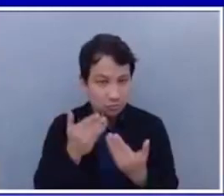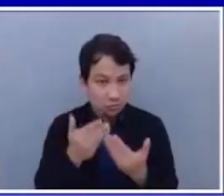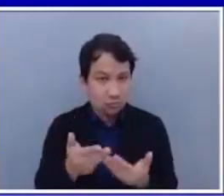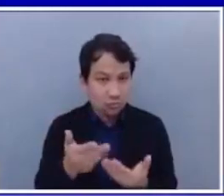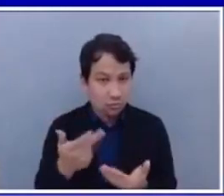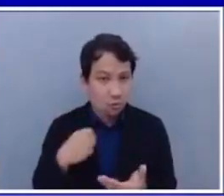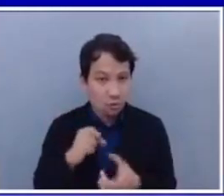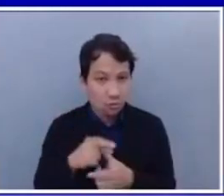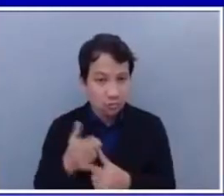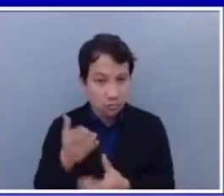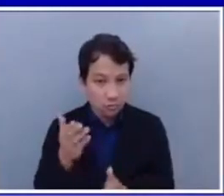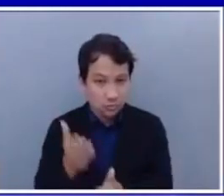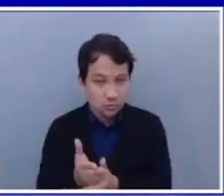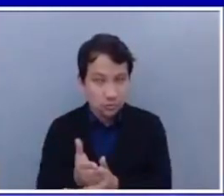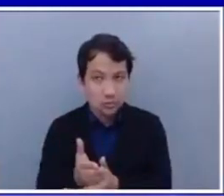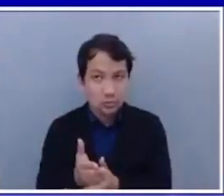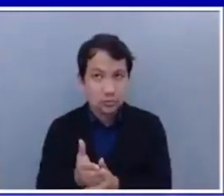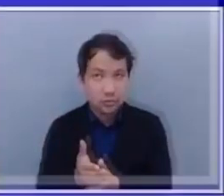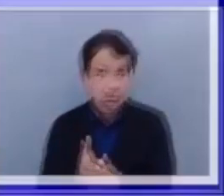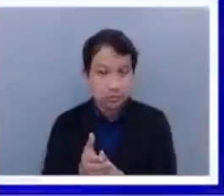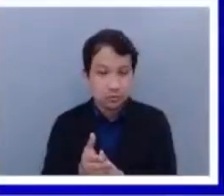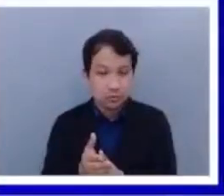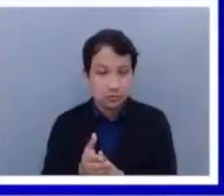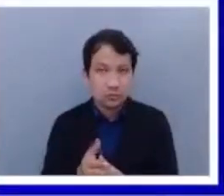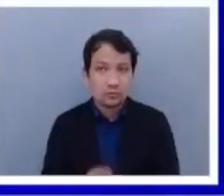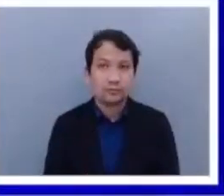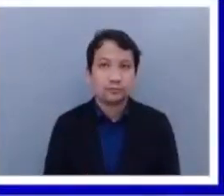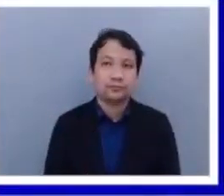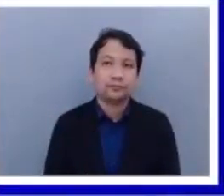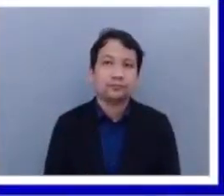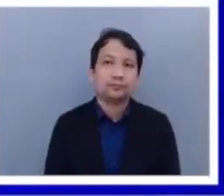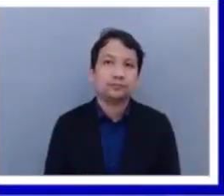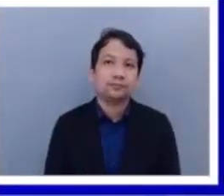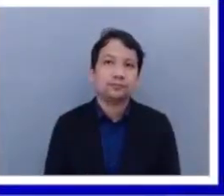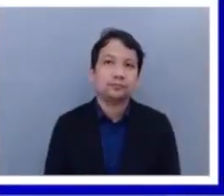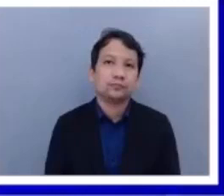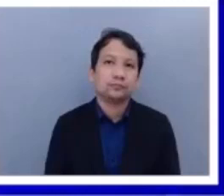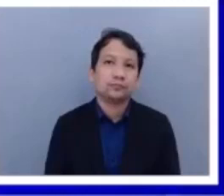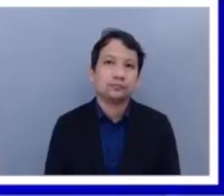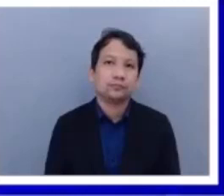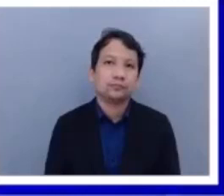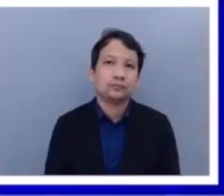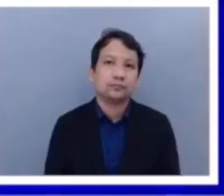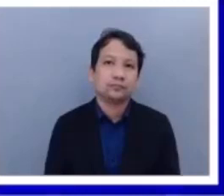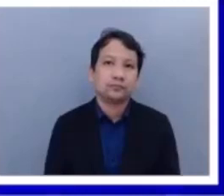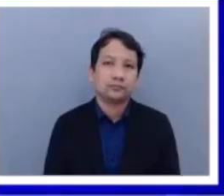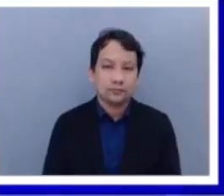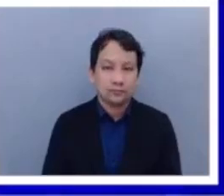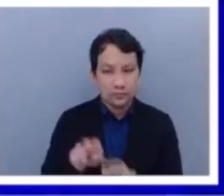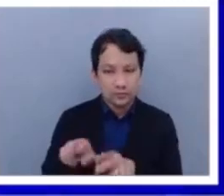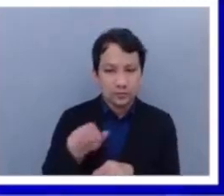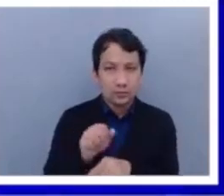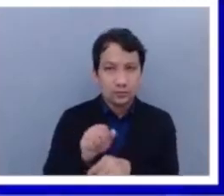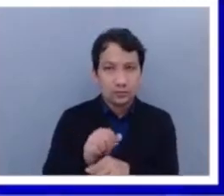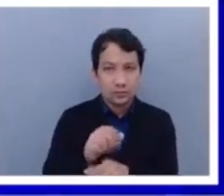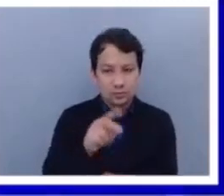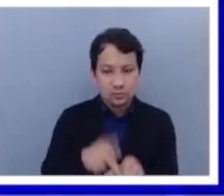The movement of the trend has stopped. Okay, I'm looking at labor force participation,